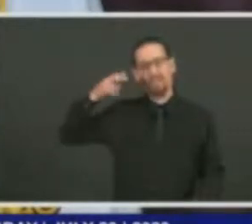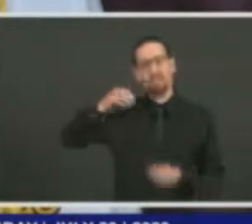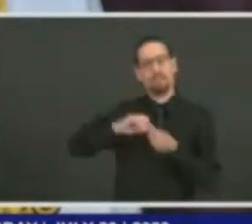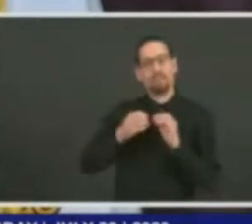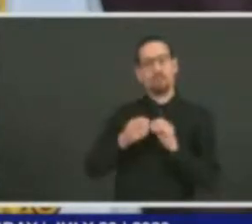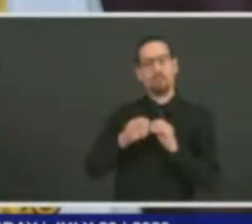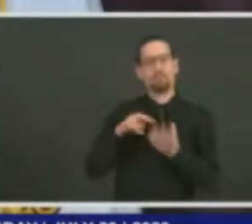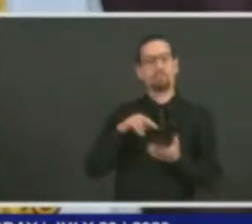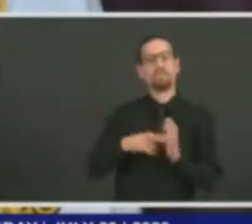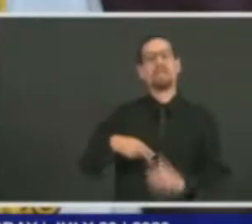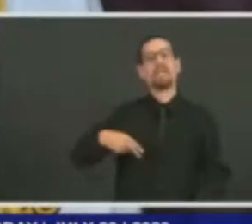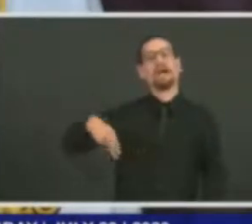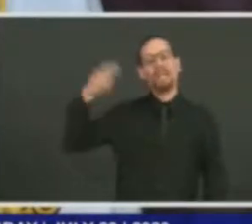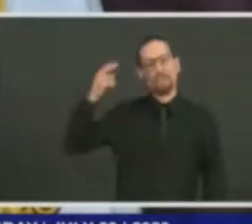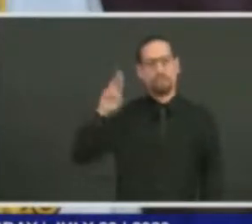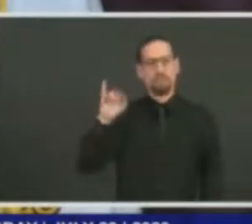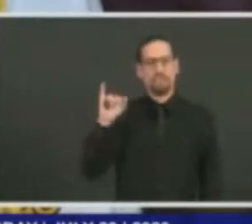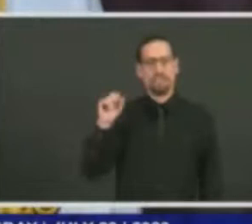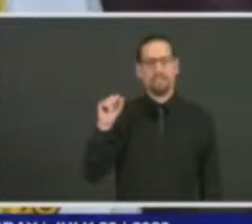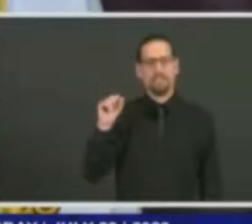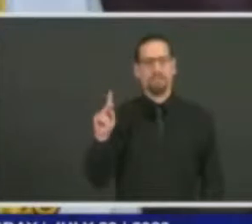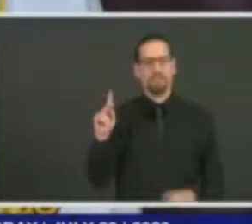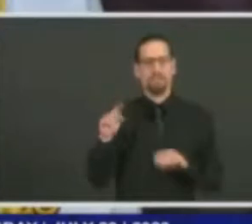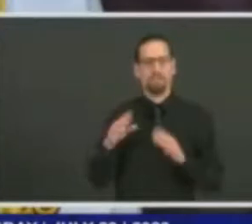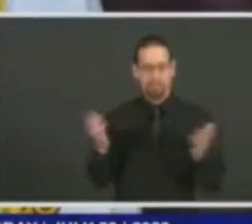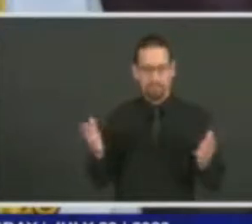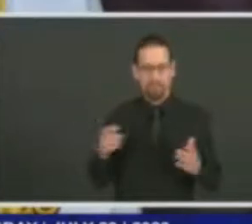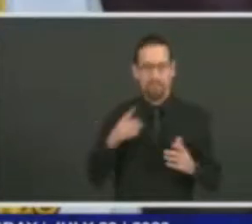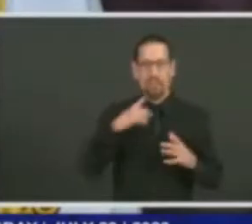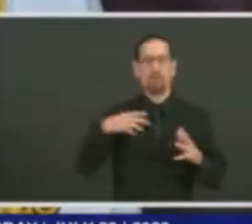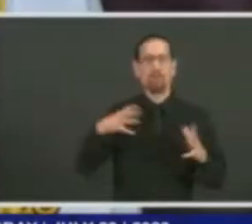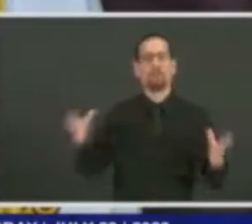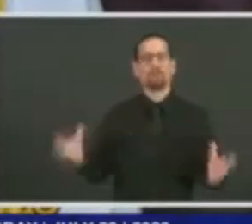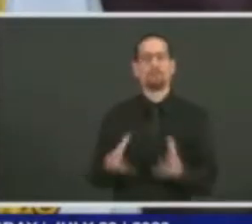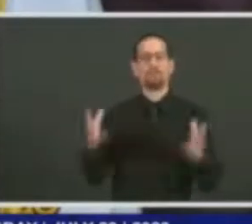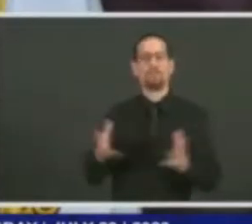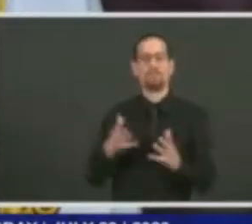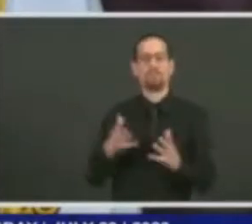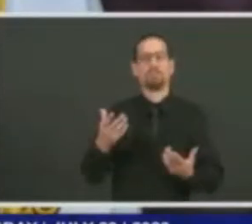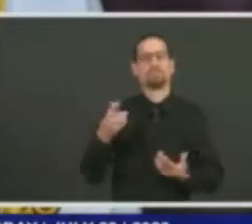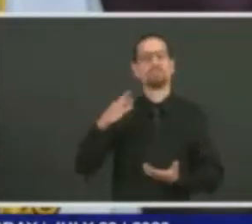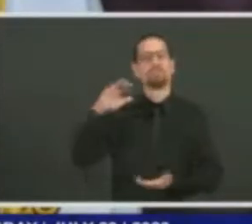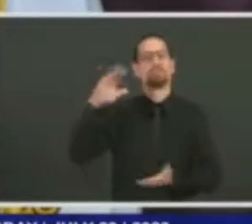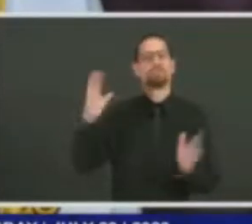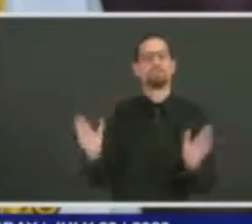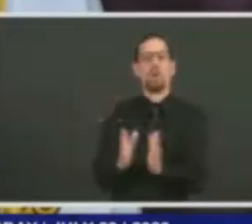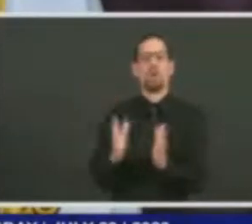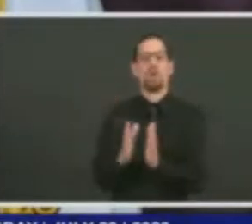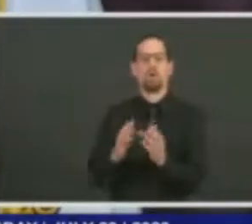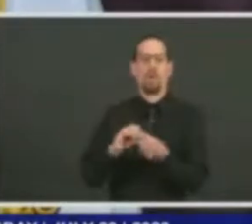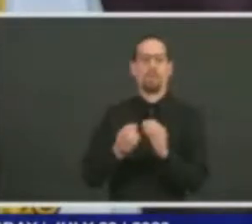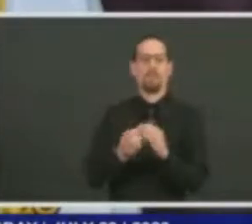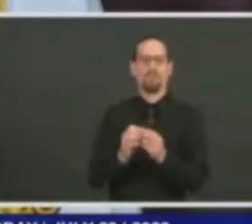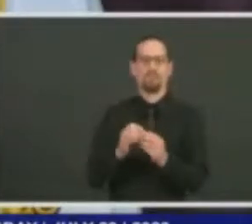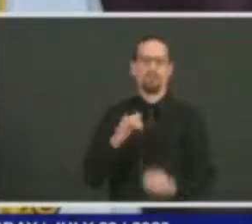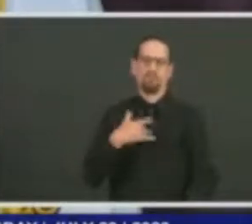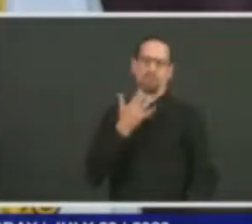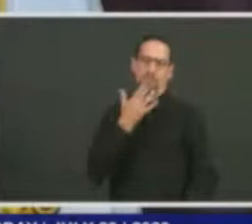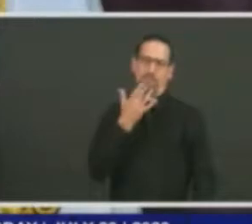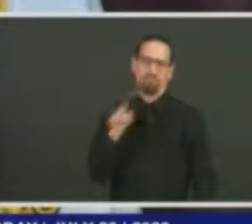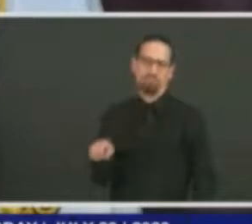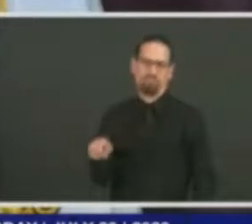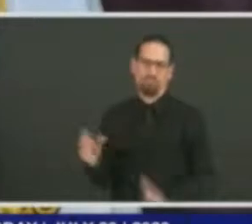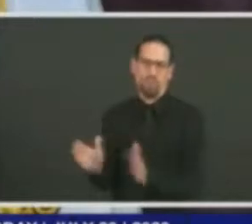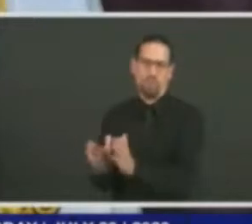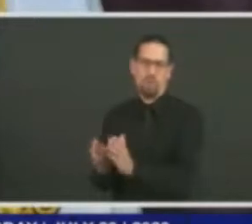want to always encourage smaller numbers. That's exactly why, particularly at social gatherings where we need people to wear masks